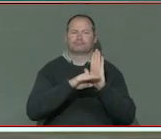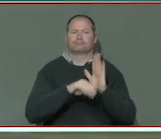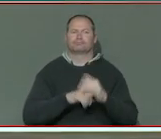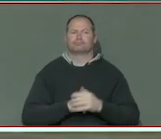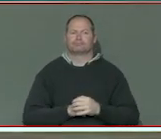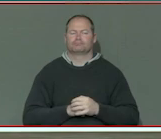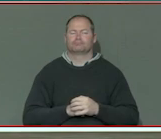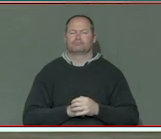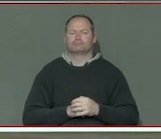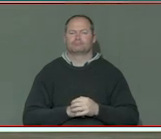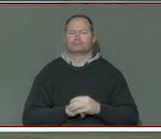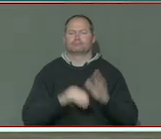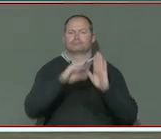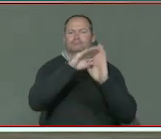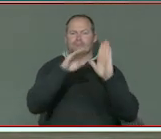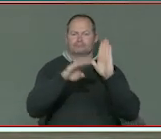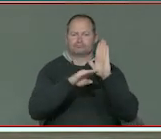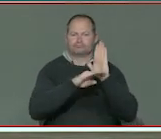Stals,